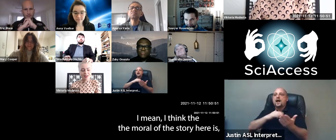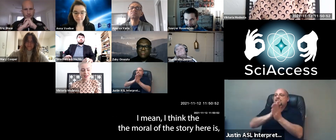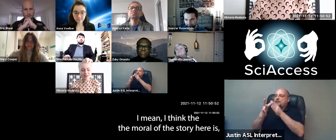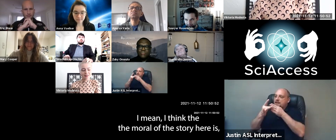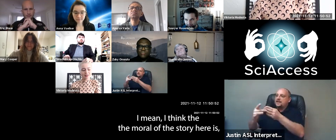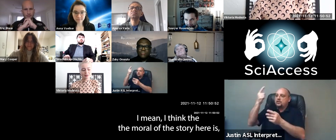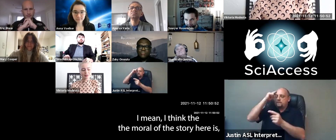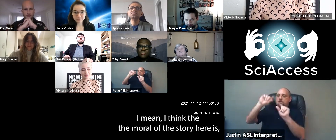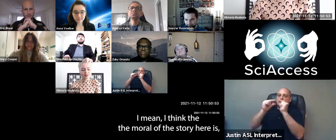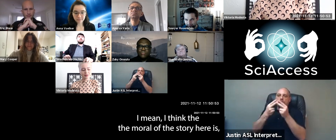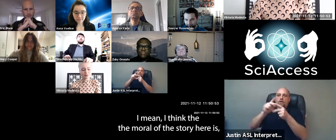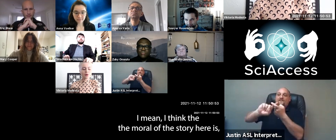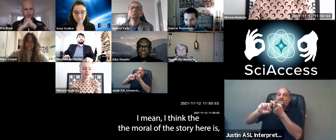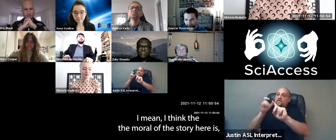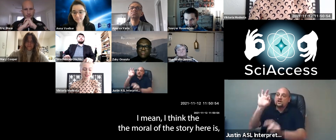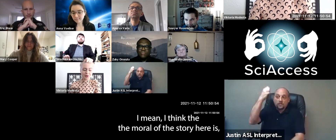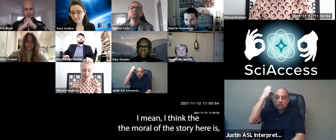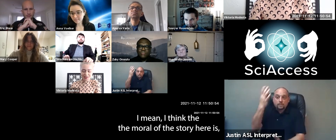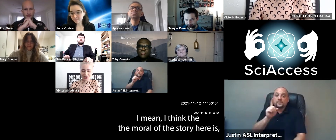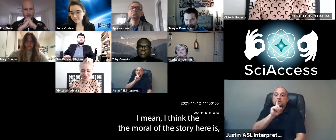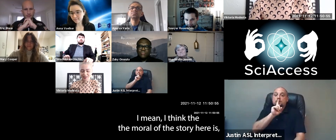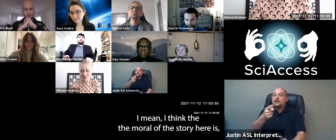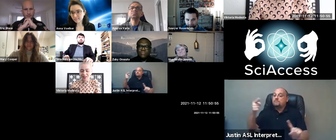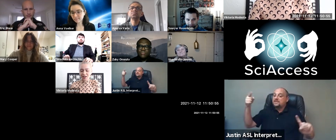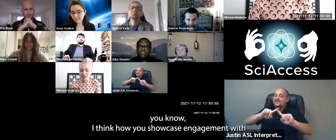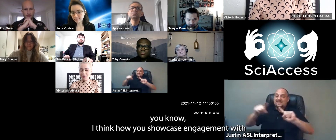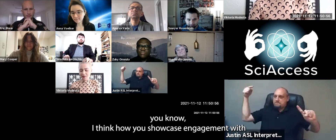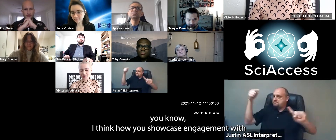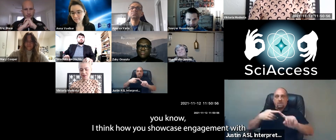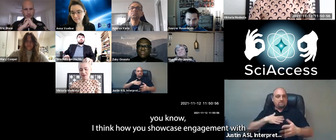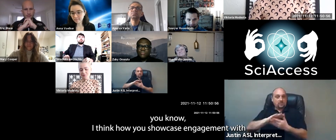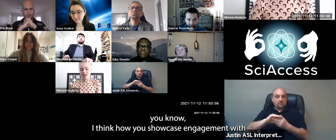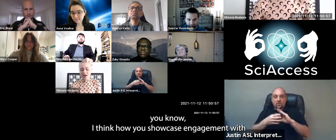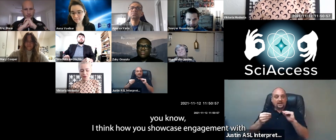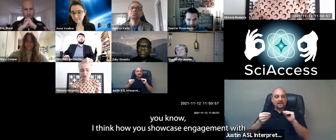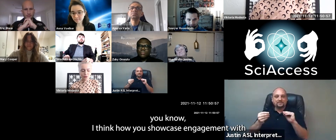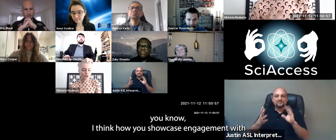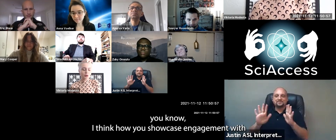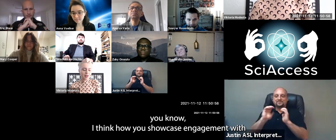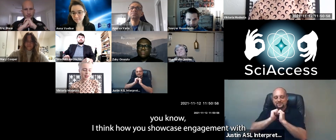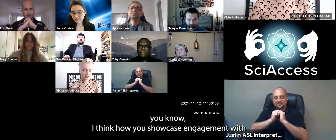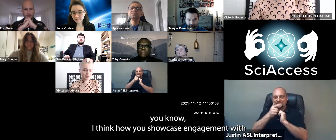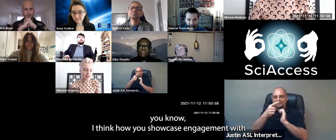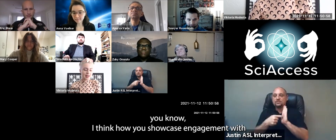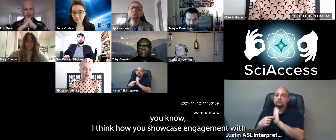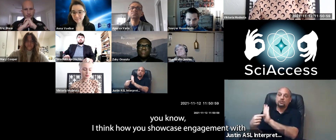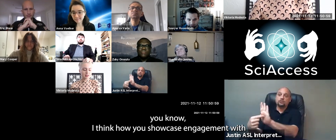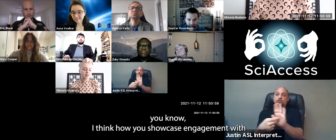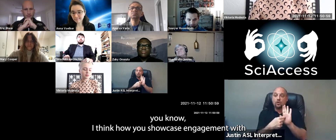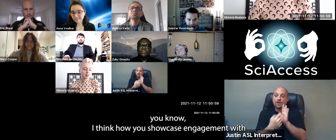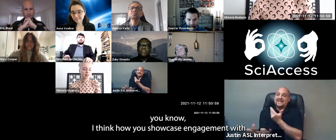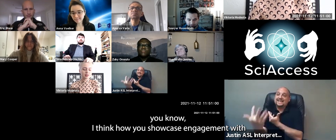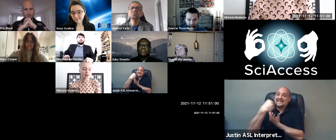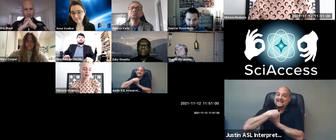mean, I think the moral of the story here is, I think how you showcase